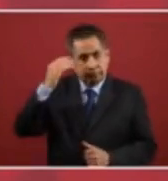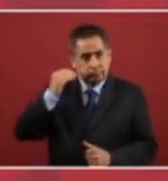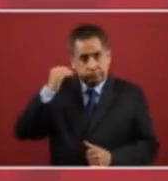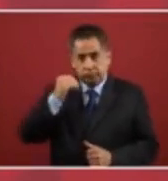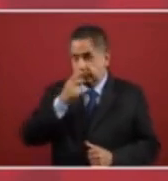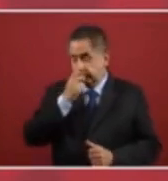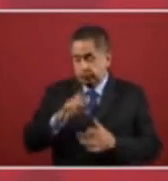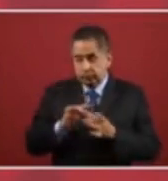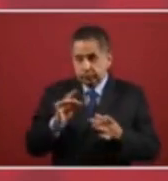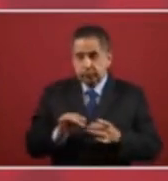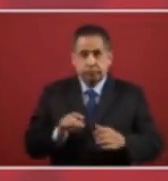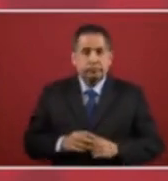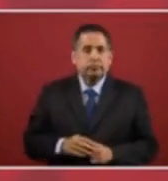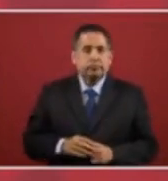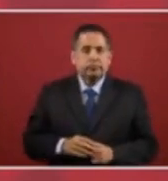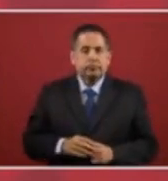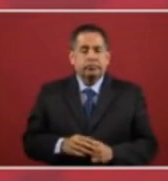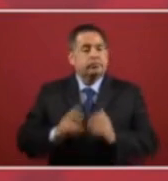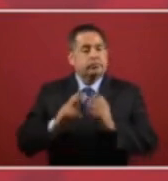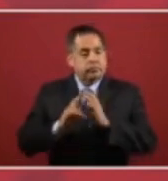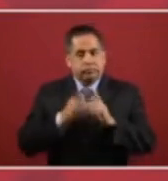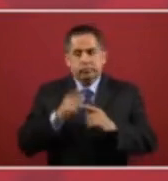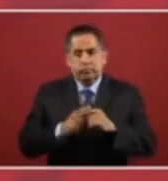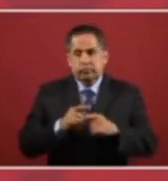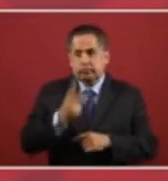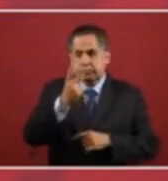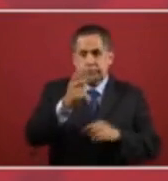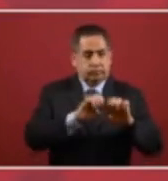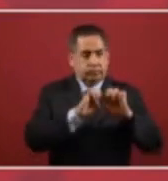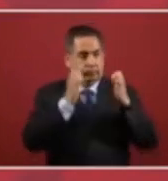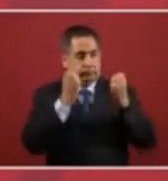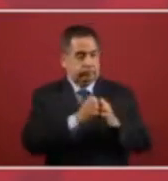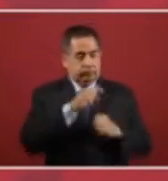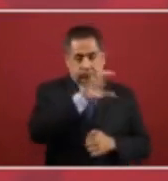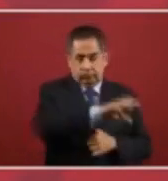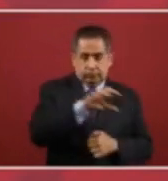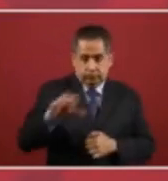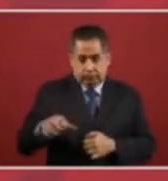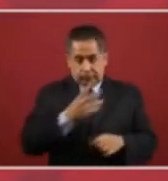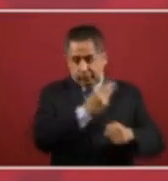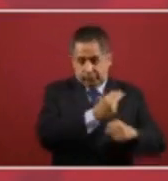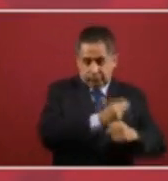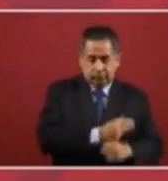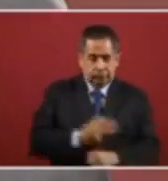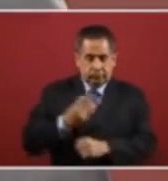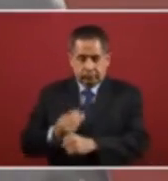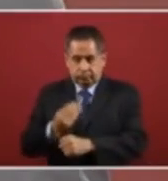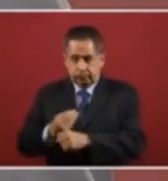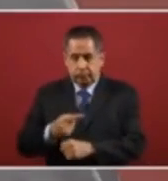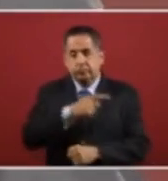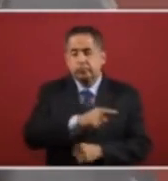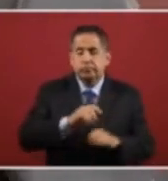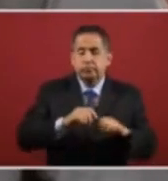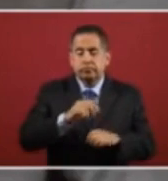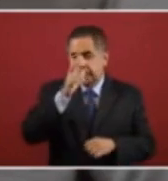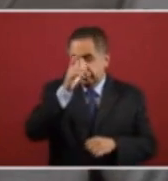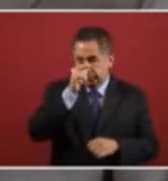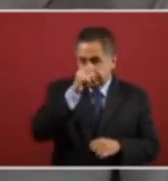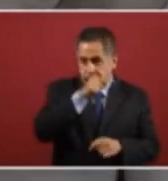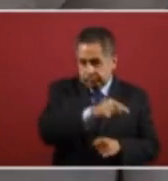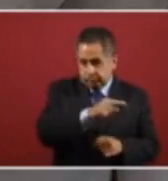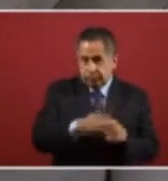When we talked about the recovery of the two stadiums, the one from Hermosillo